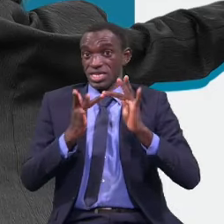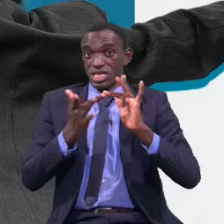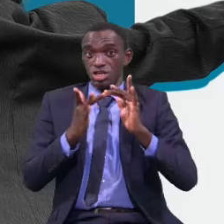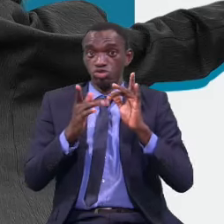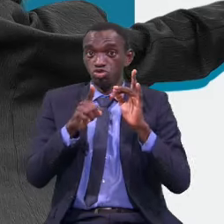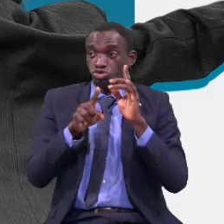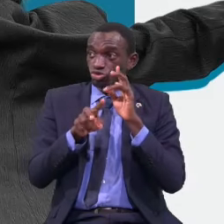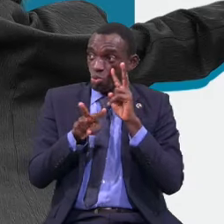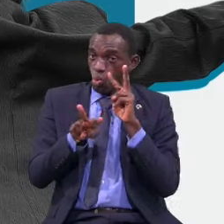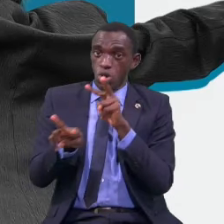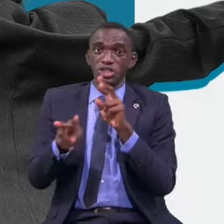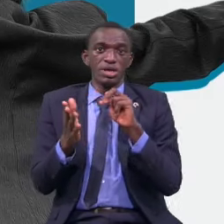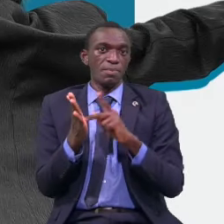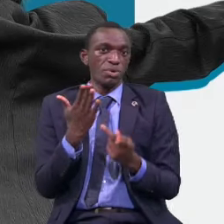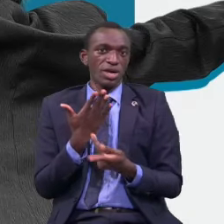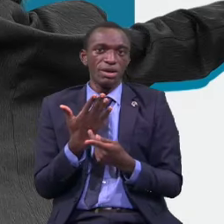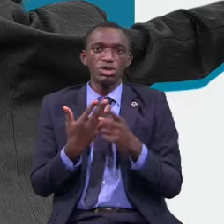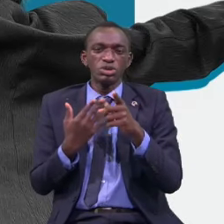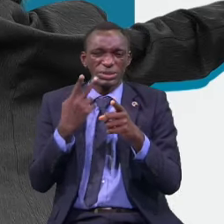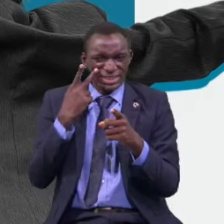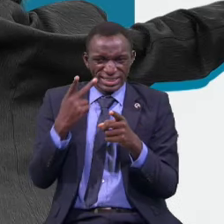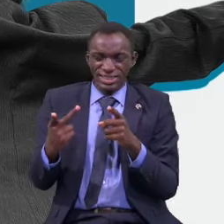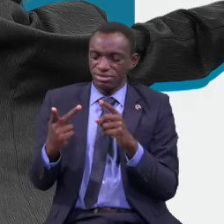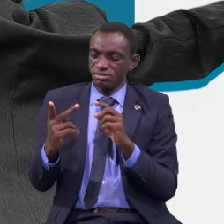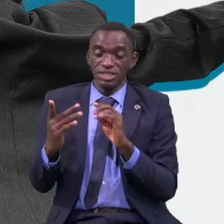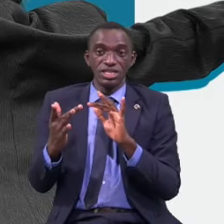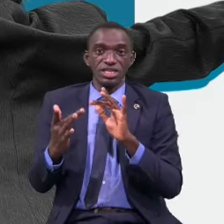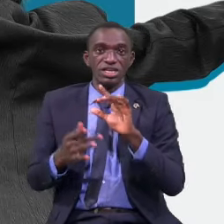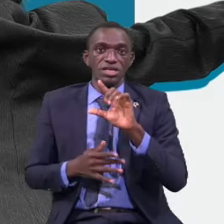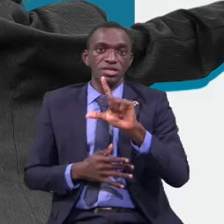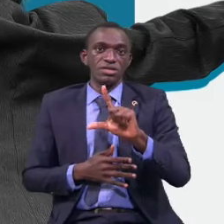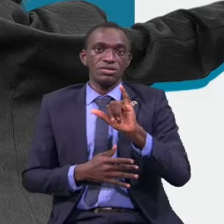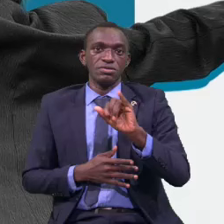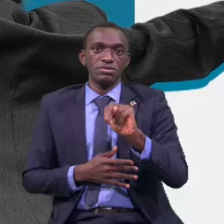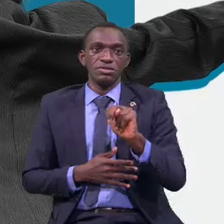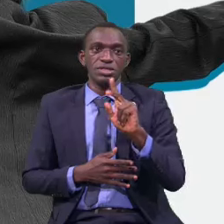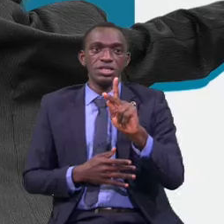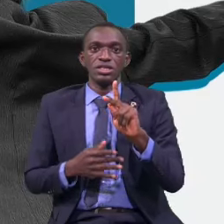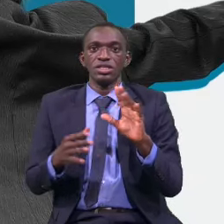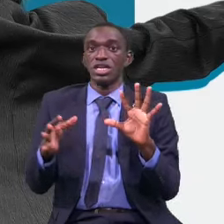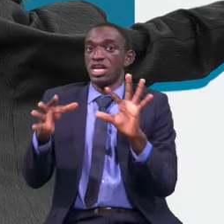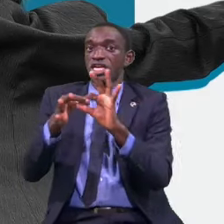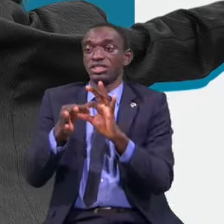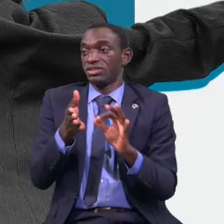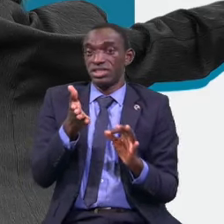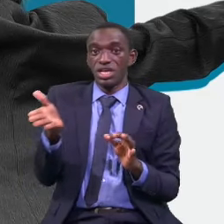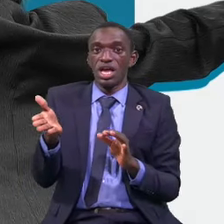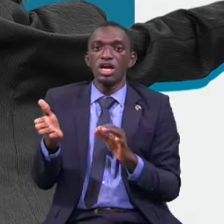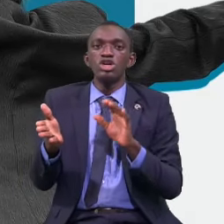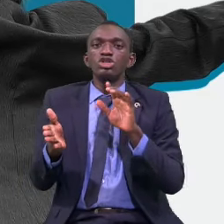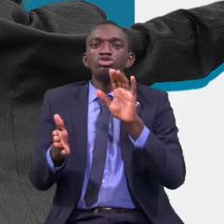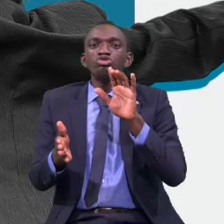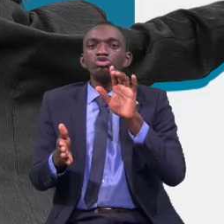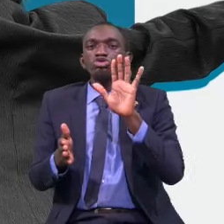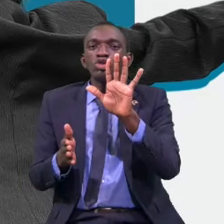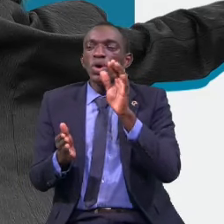votre écran. And you will see a link there where information about your present Christian experience